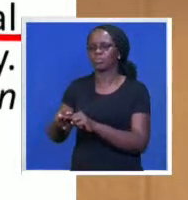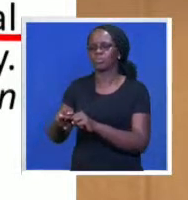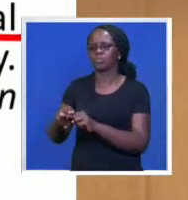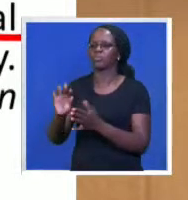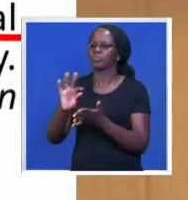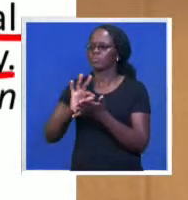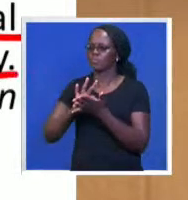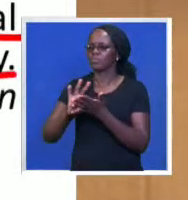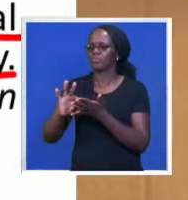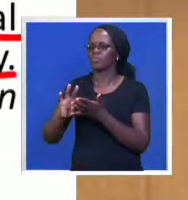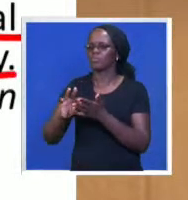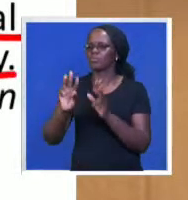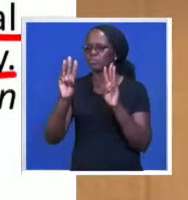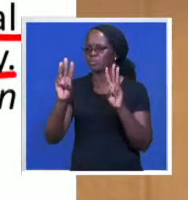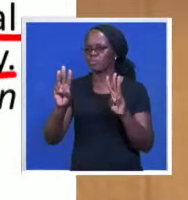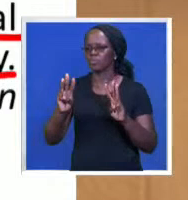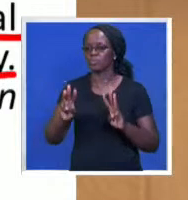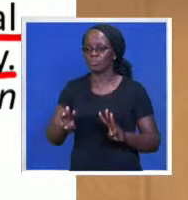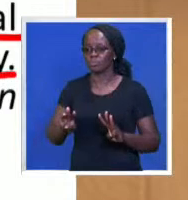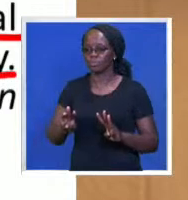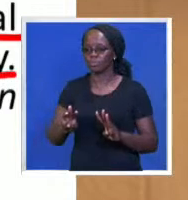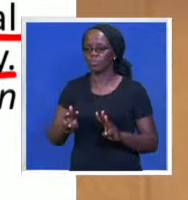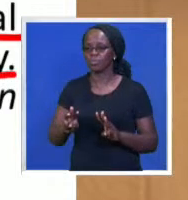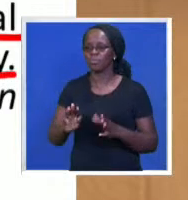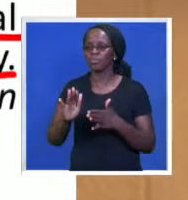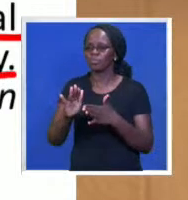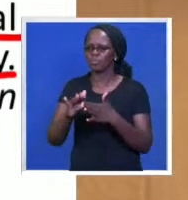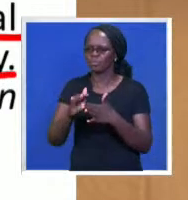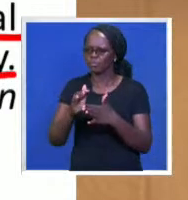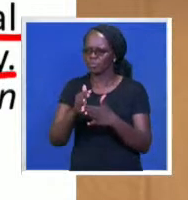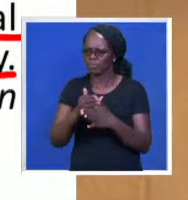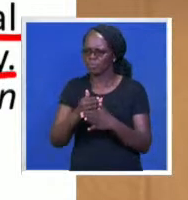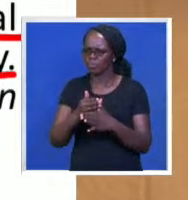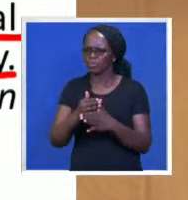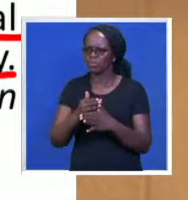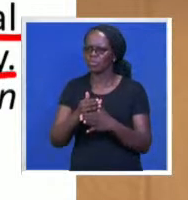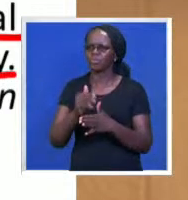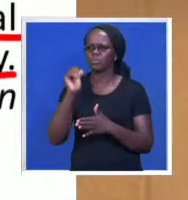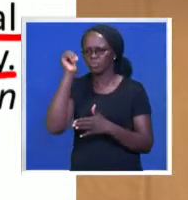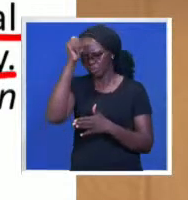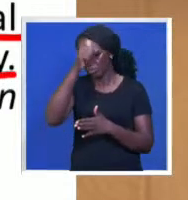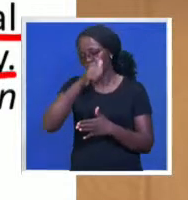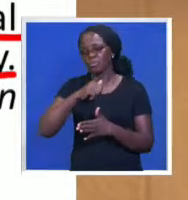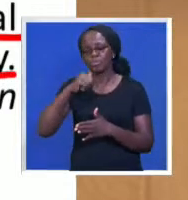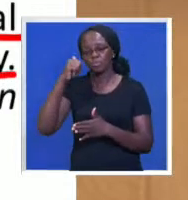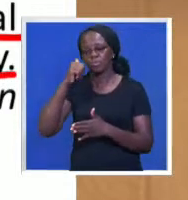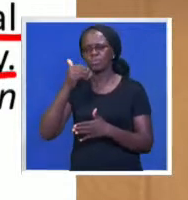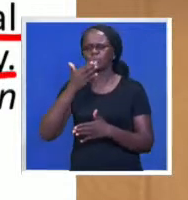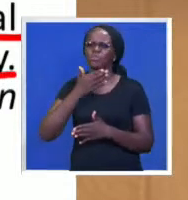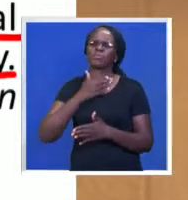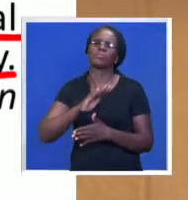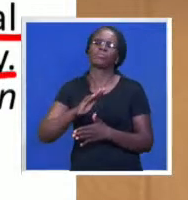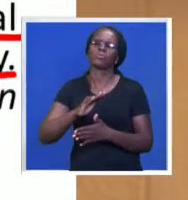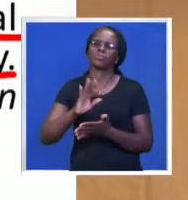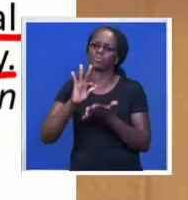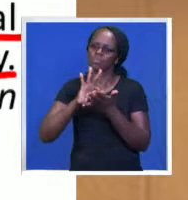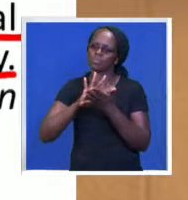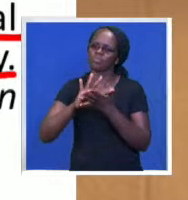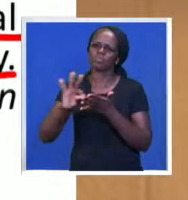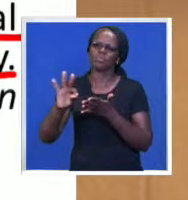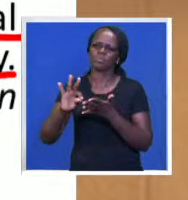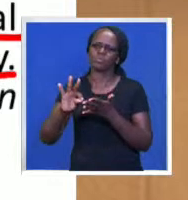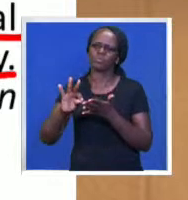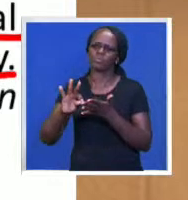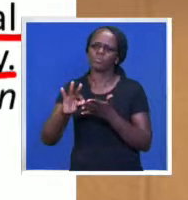our God-given dignity, our God-given status. We have to be clean at all the